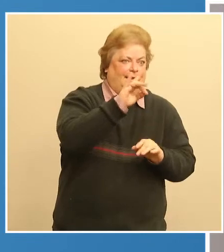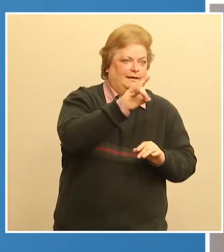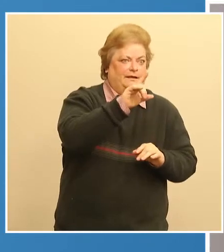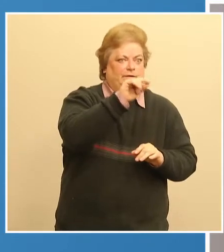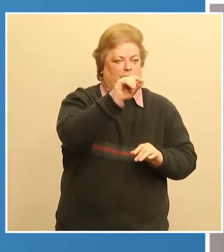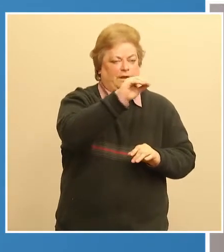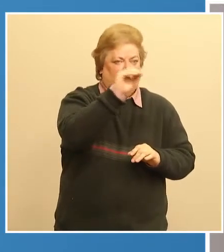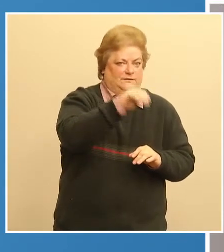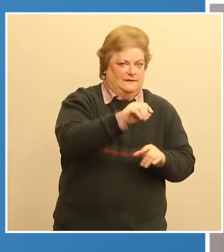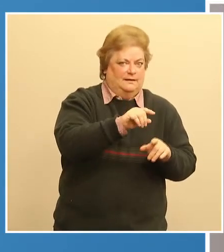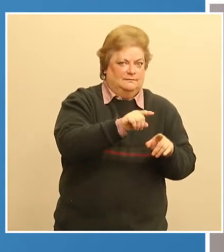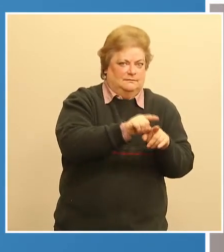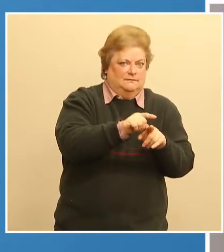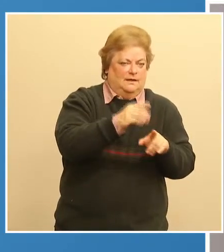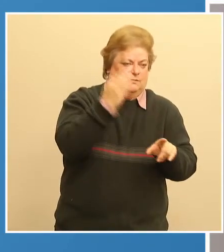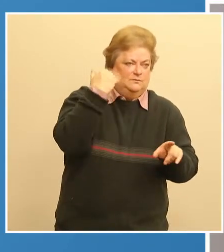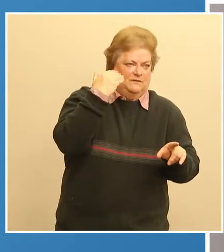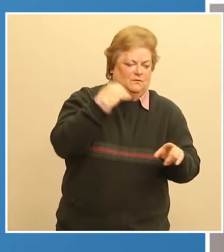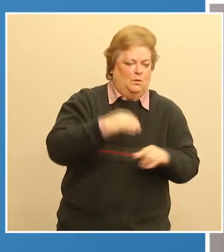which,